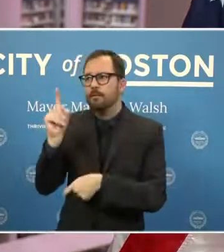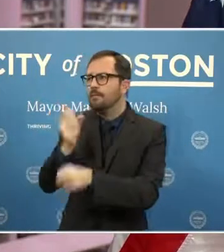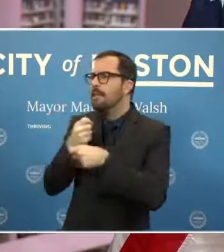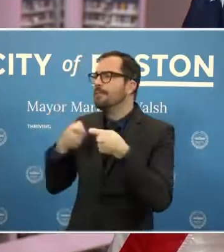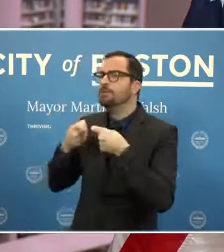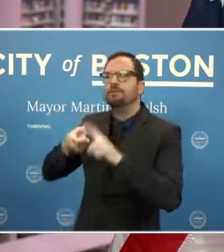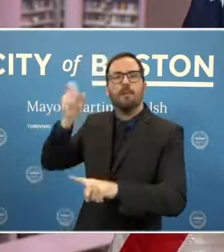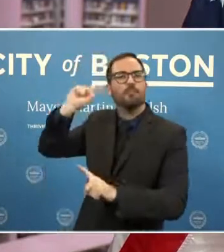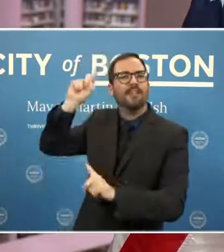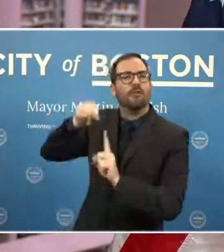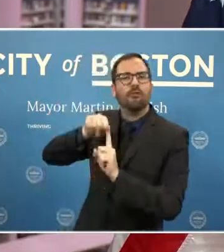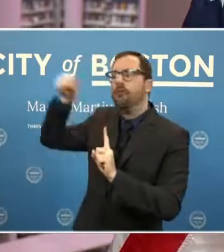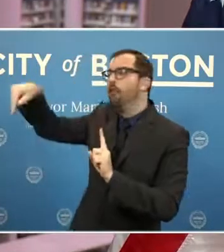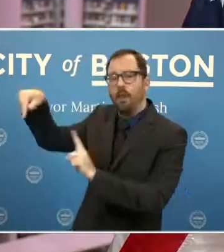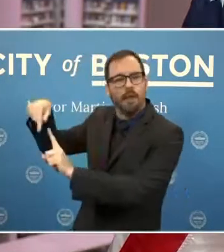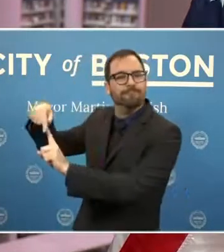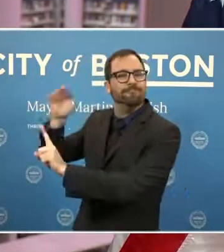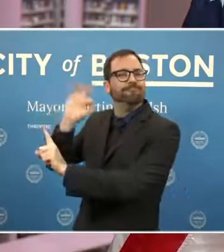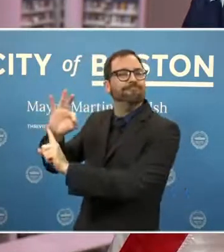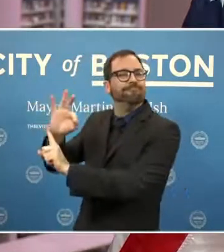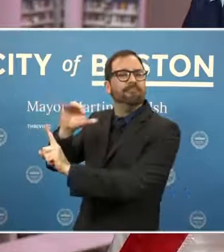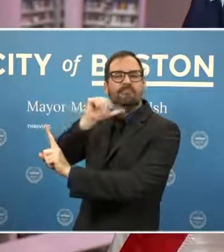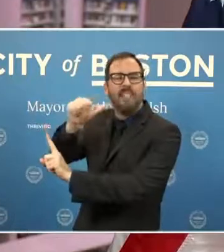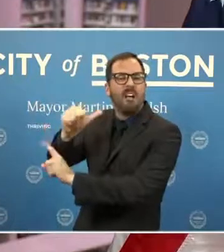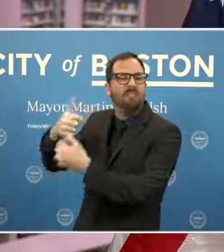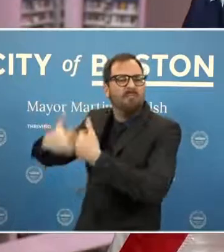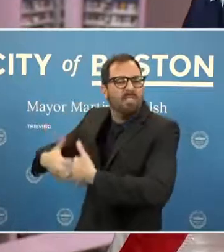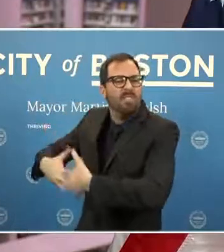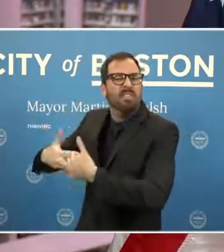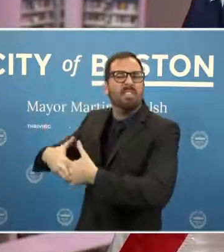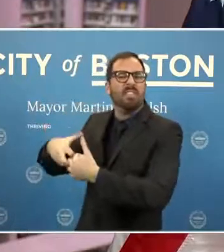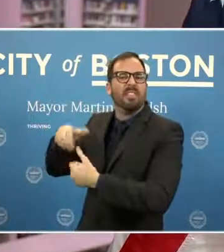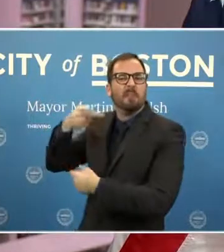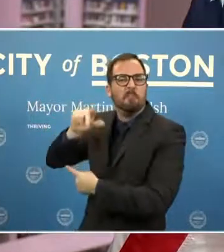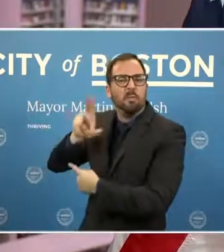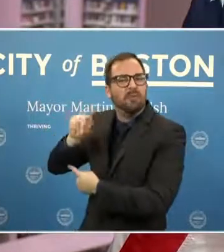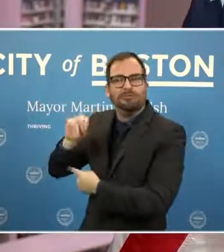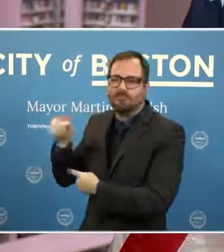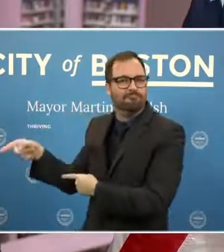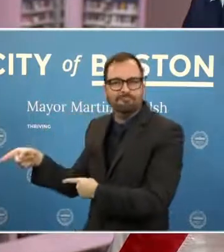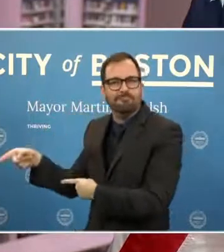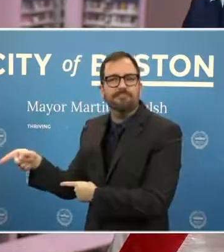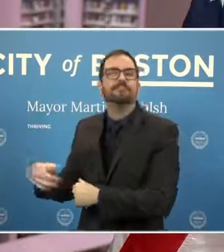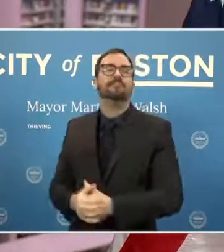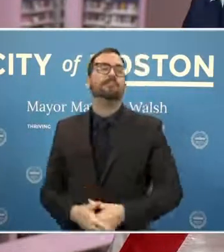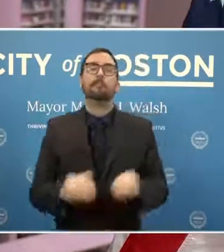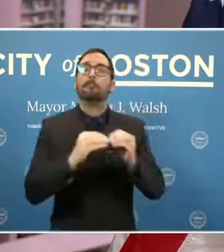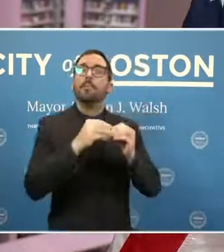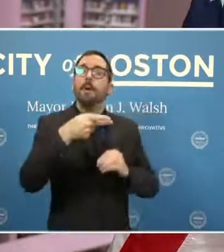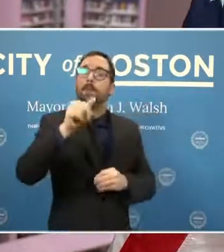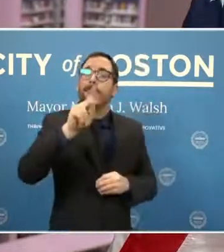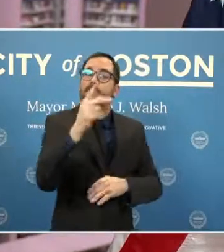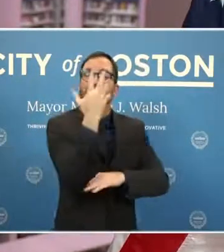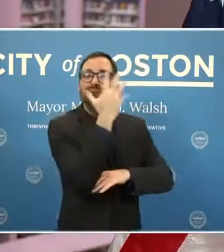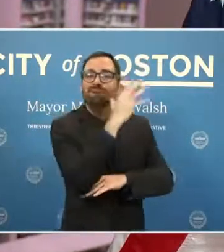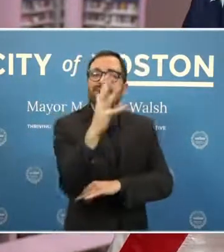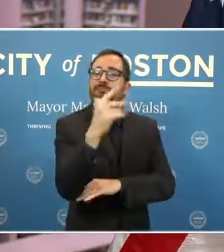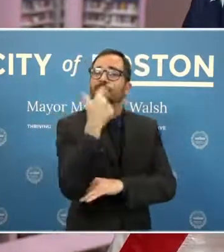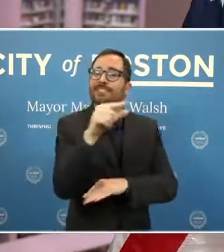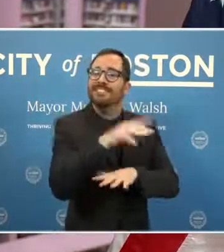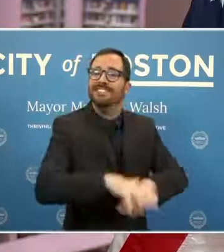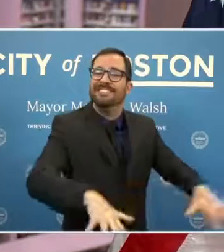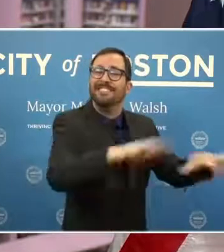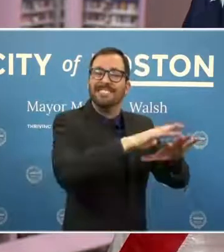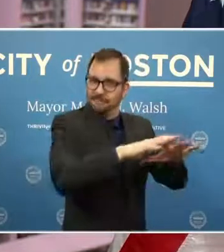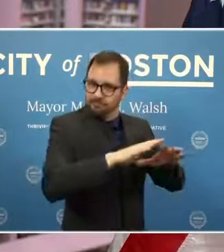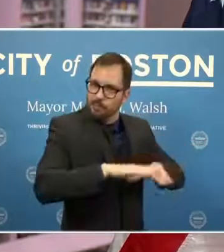with great open spaces for you to enjoy. In the end, climate action is not about global conferences or complex formulas. It's about a